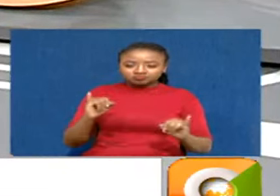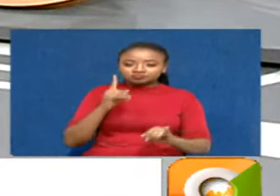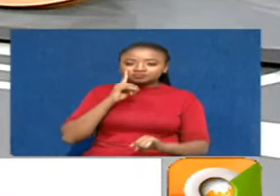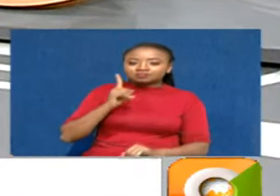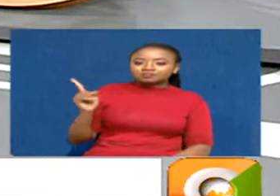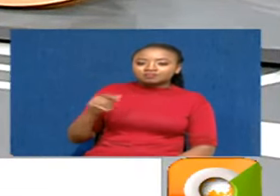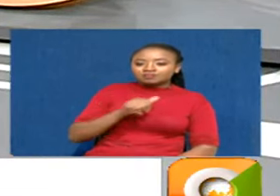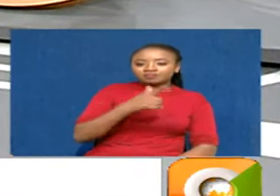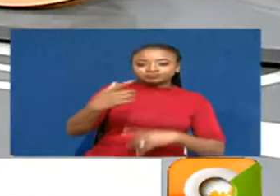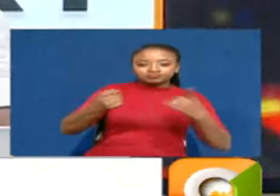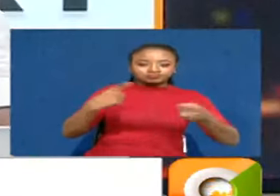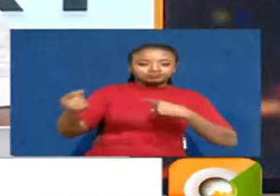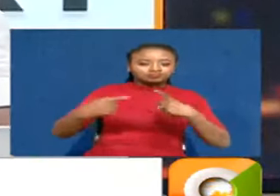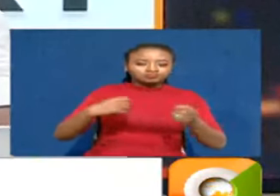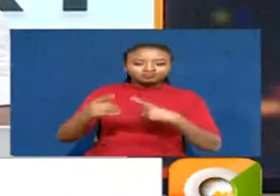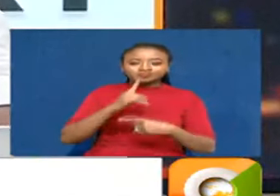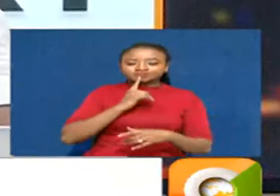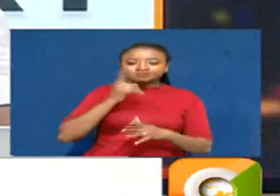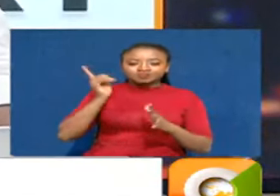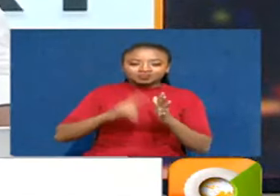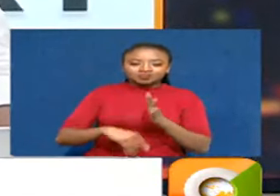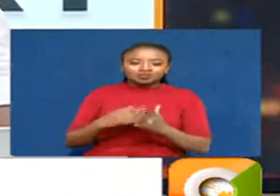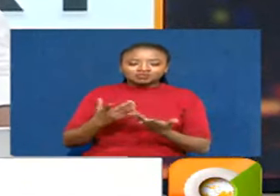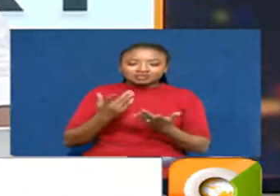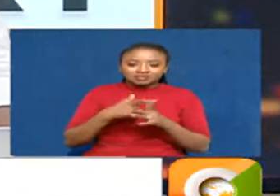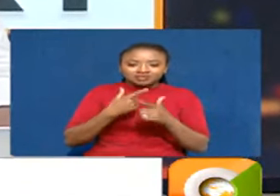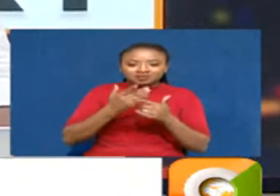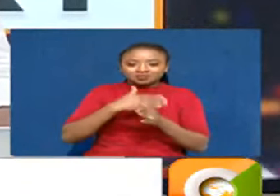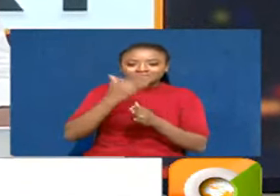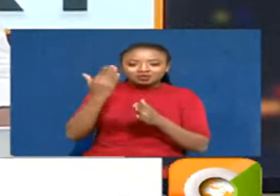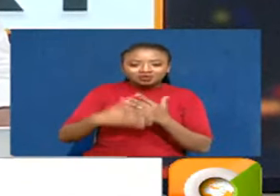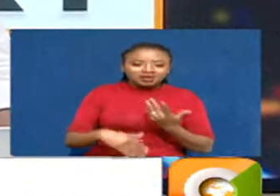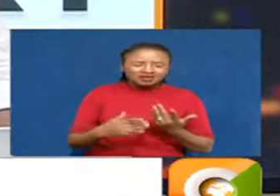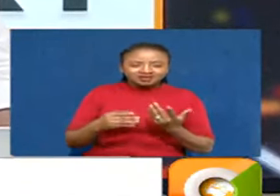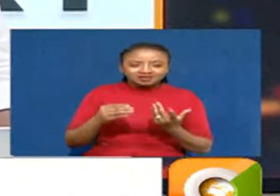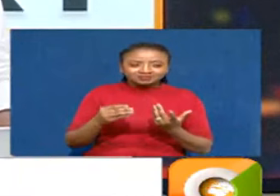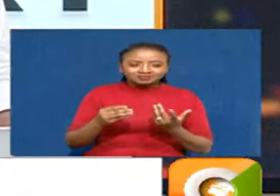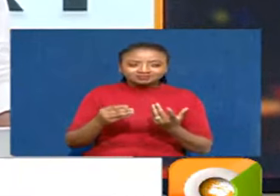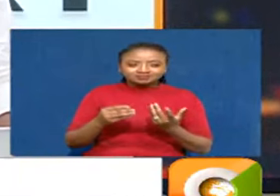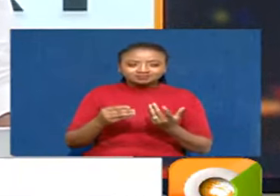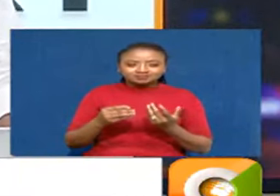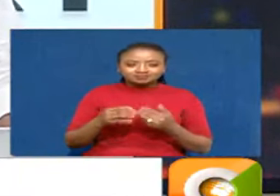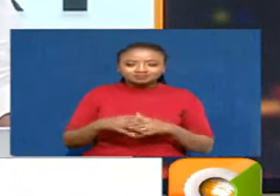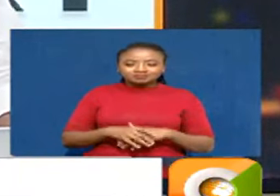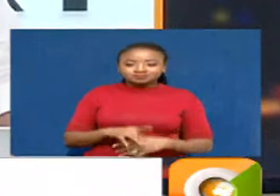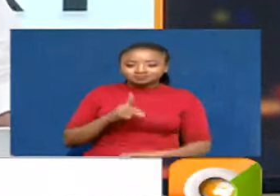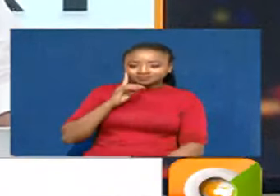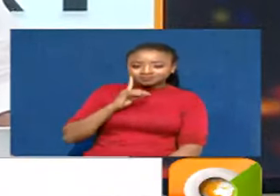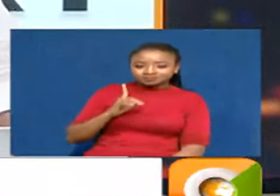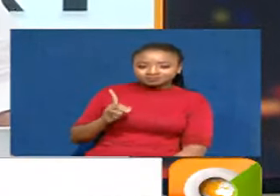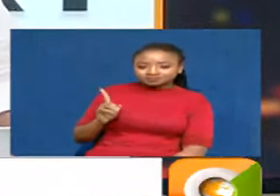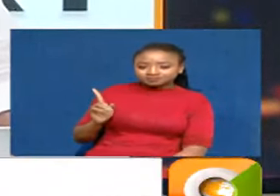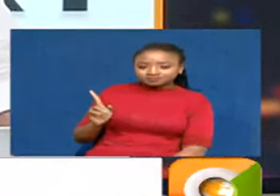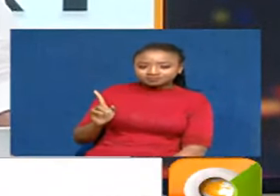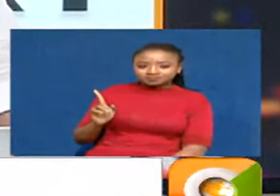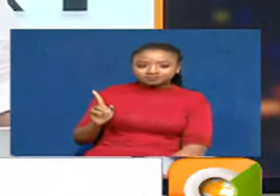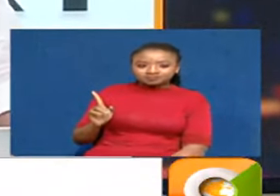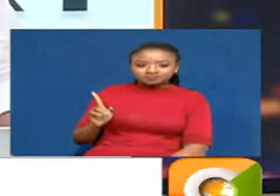bring up some of the feedback that's coming through really quick before we wrap this up. I think we have just about a minute coming through. Honorable